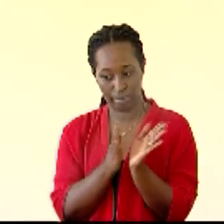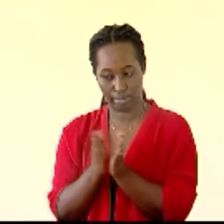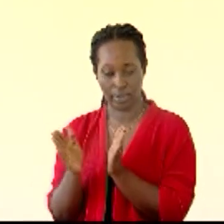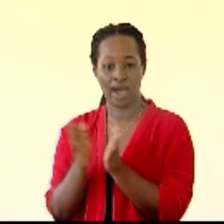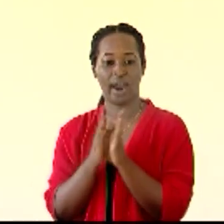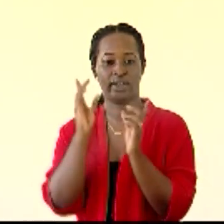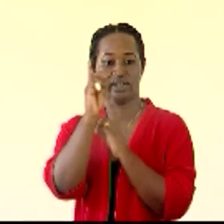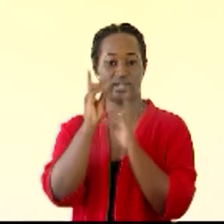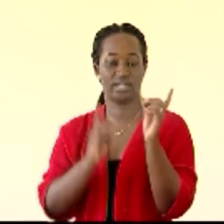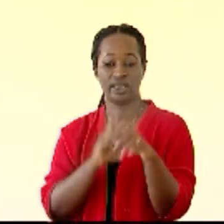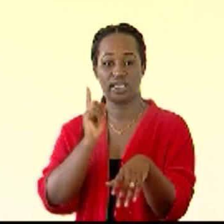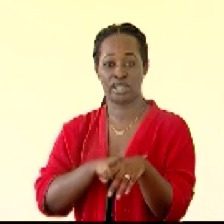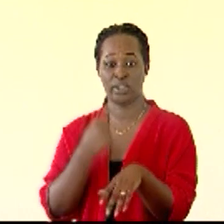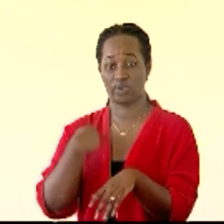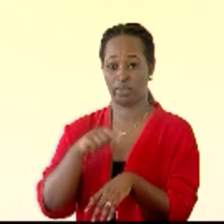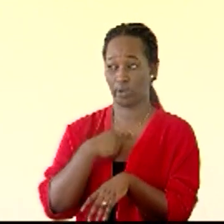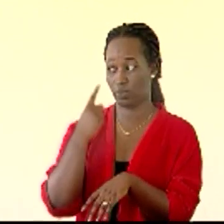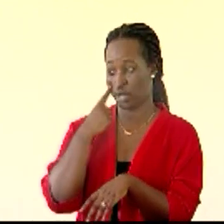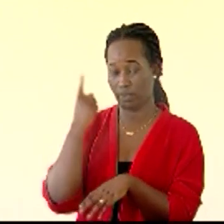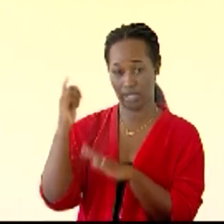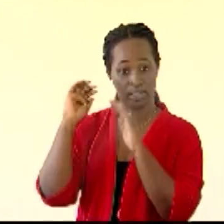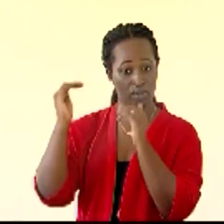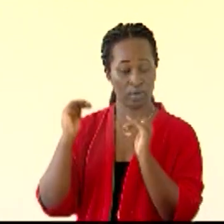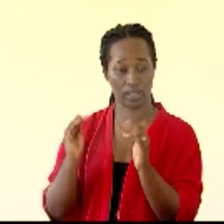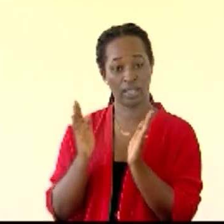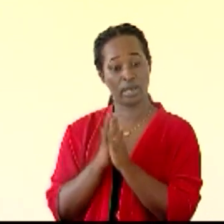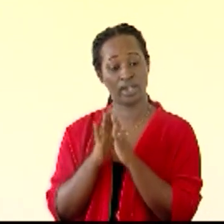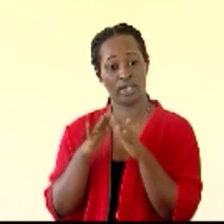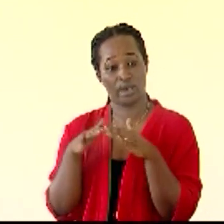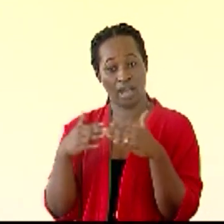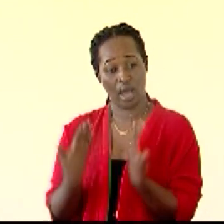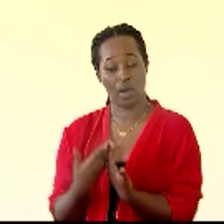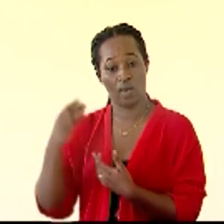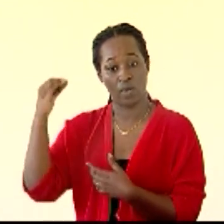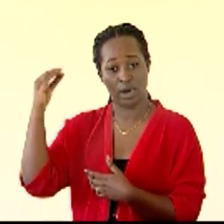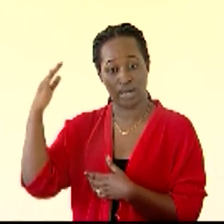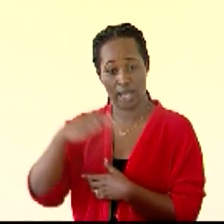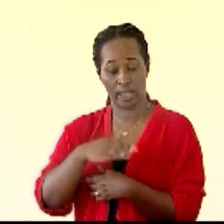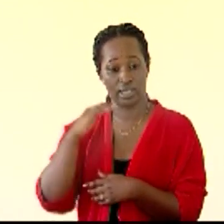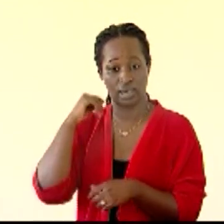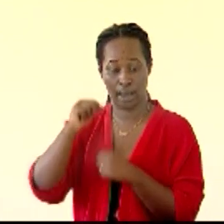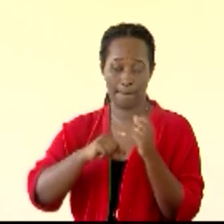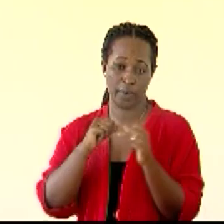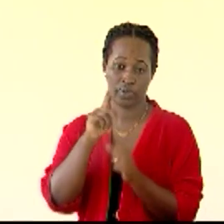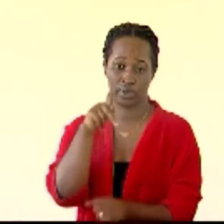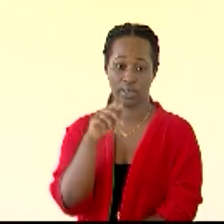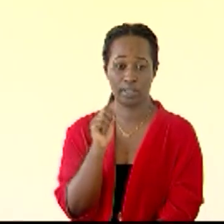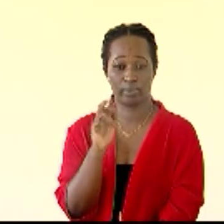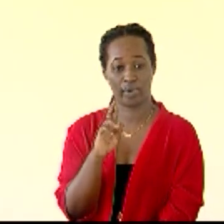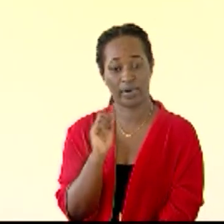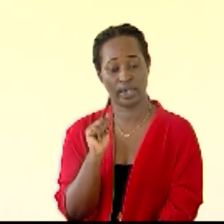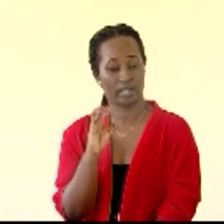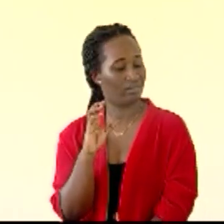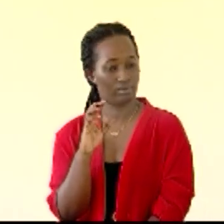If we look at these as the thyroid structures and how light, in terms of particles, photons striking